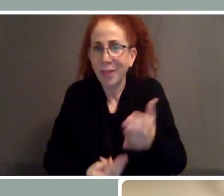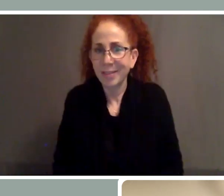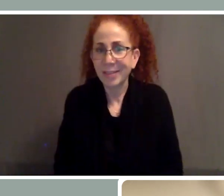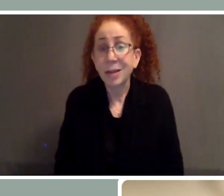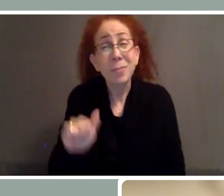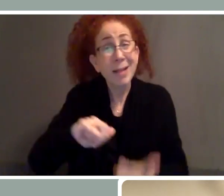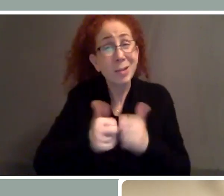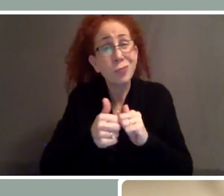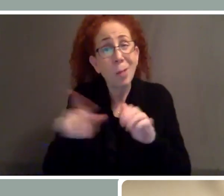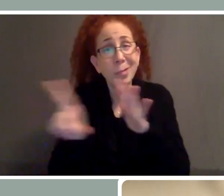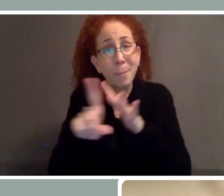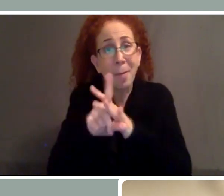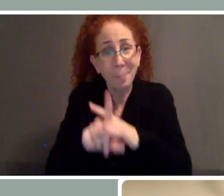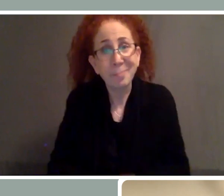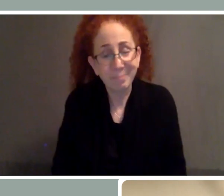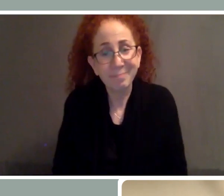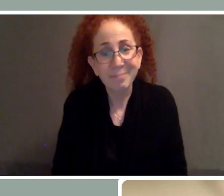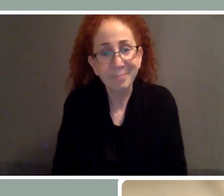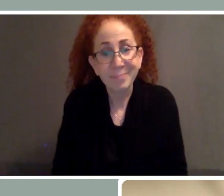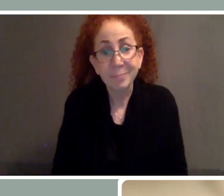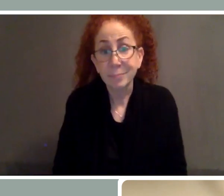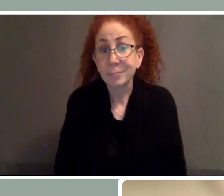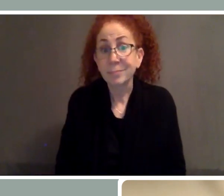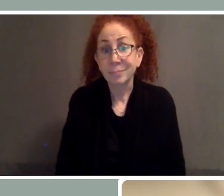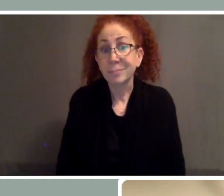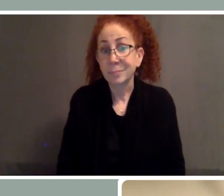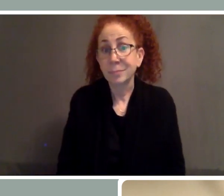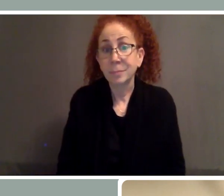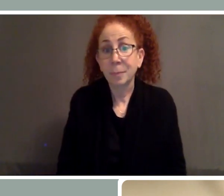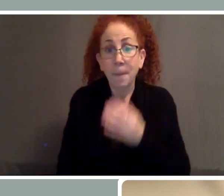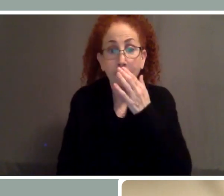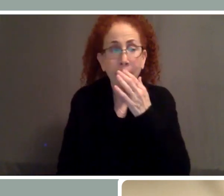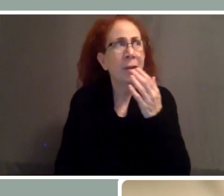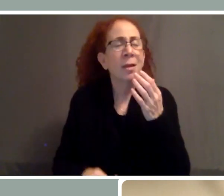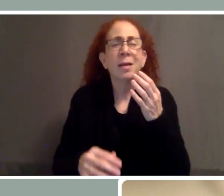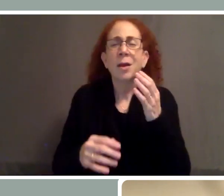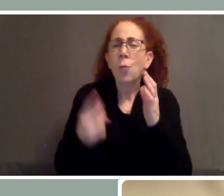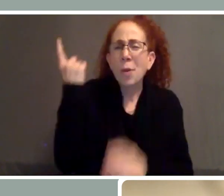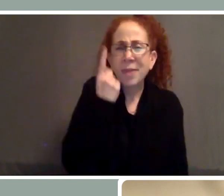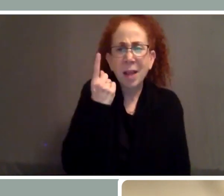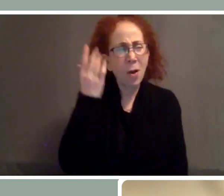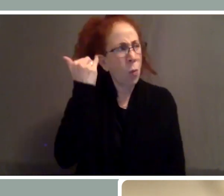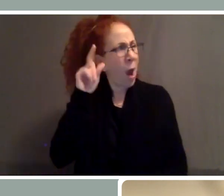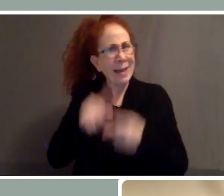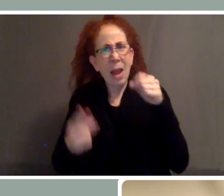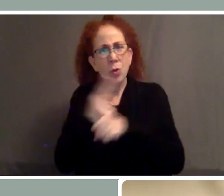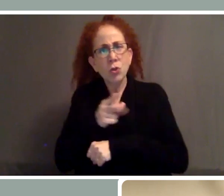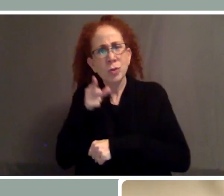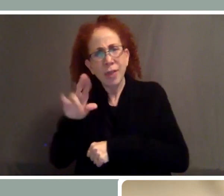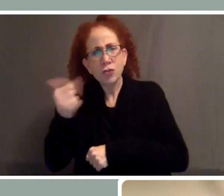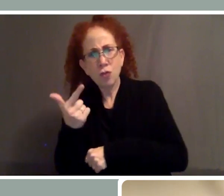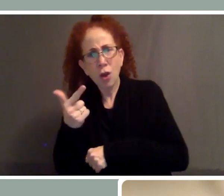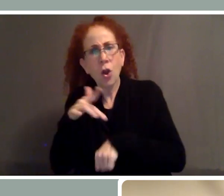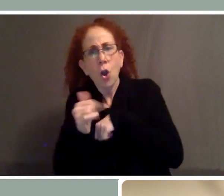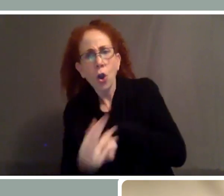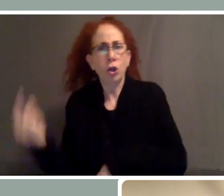that we encounter, and we encounter that even more so when we're thinking about, why couldn't we use some of these drugs in the earlier stage setting where